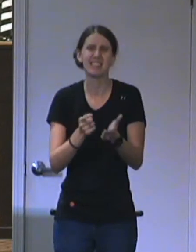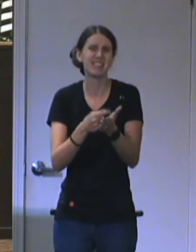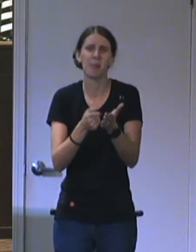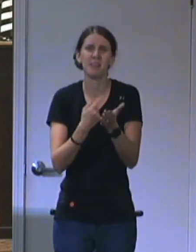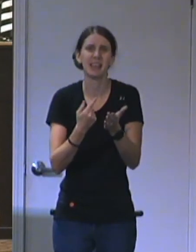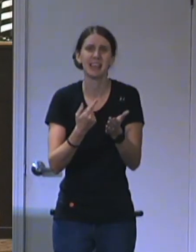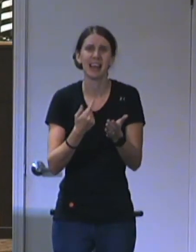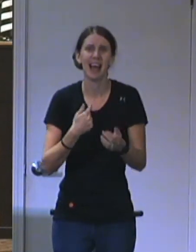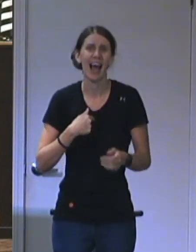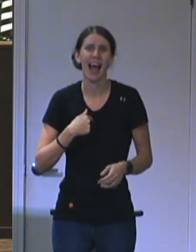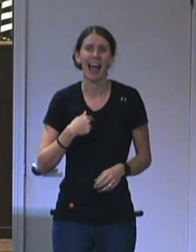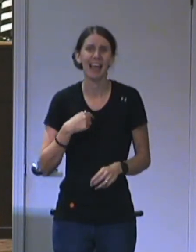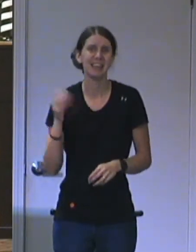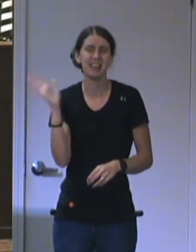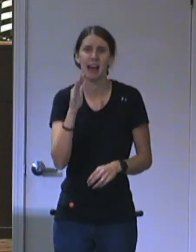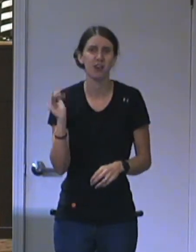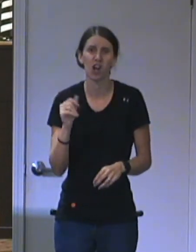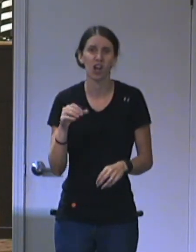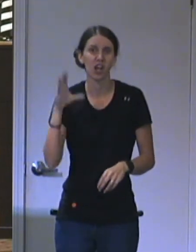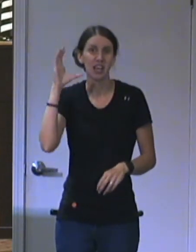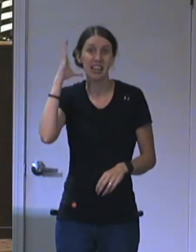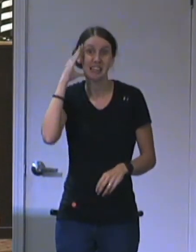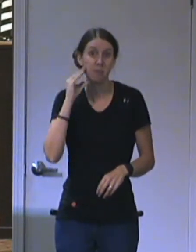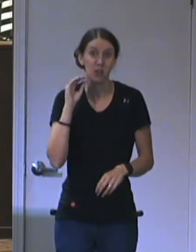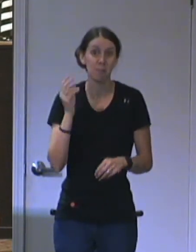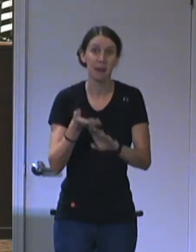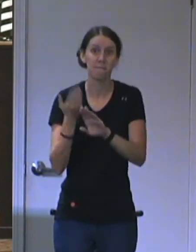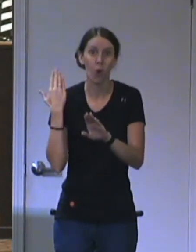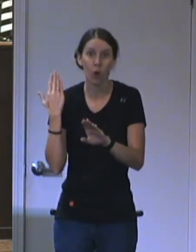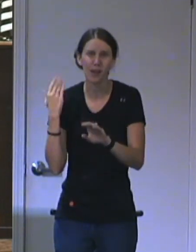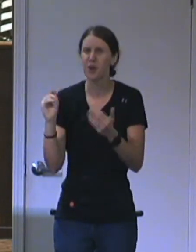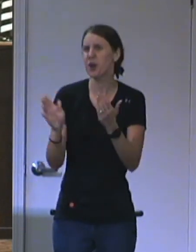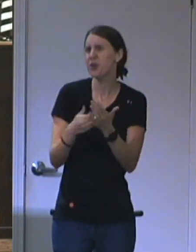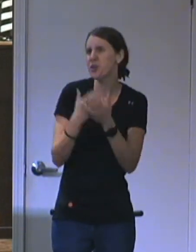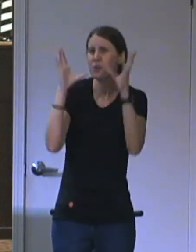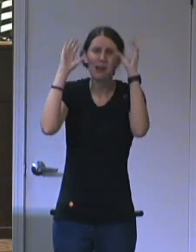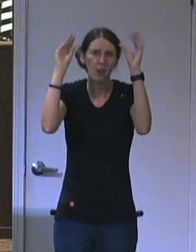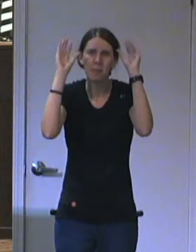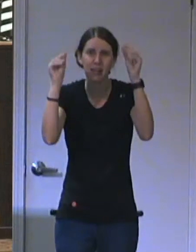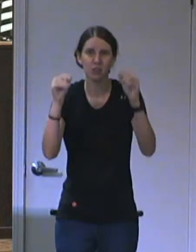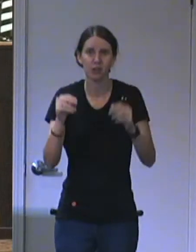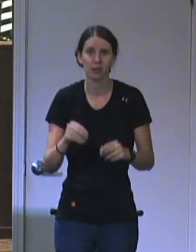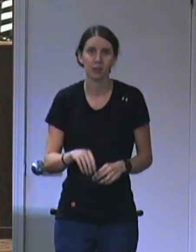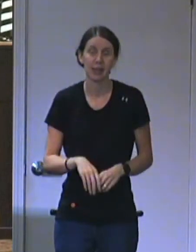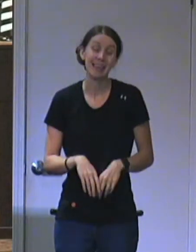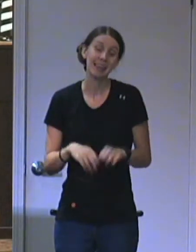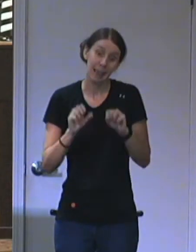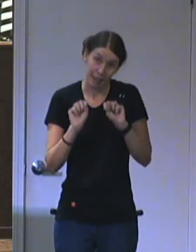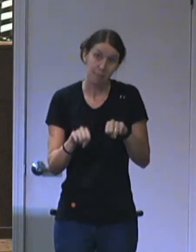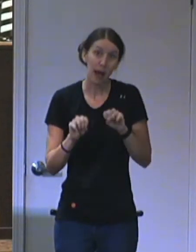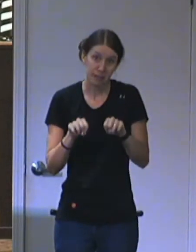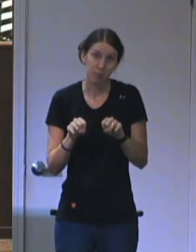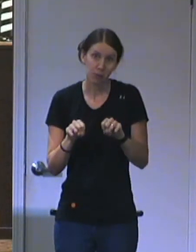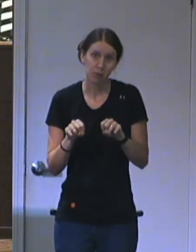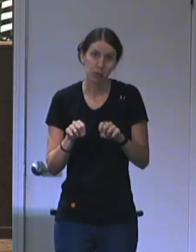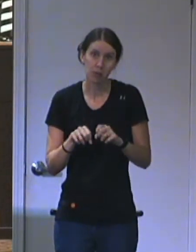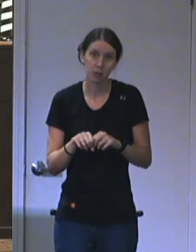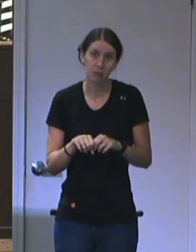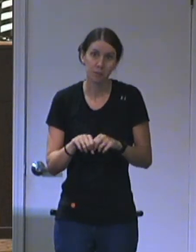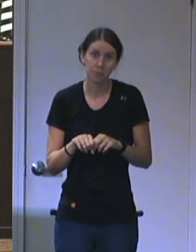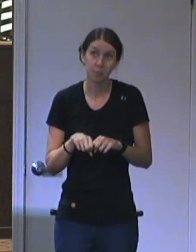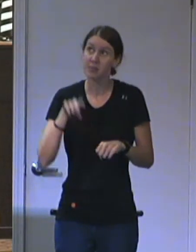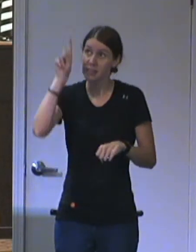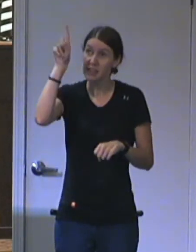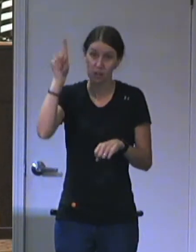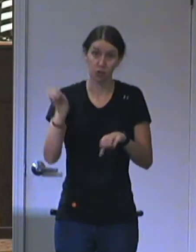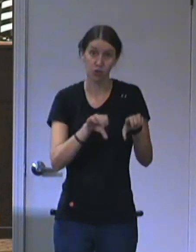every time I come? God is infinite, and He could give me something new and fresh every time. Well, He can, first of all, and He can do it all